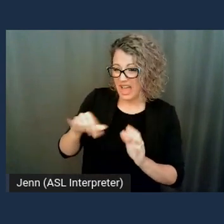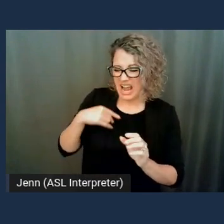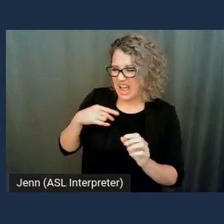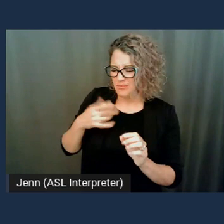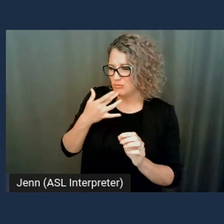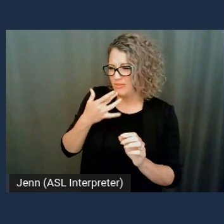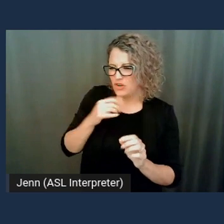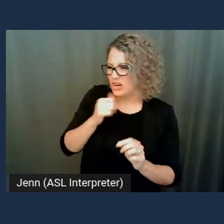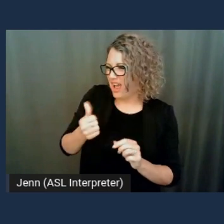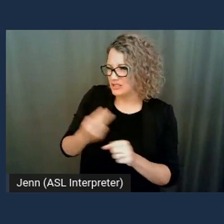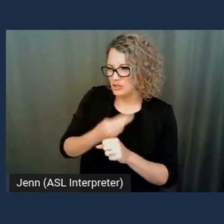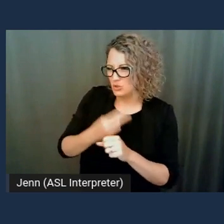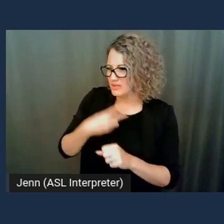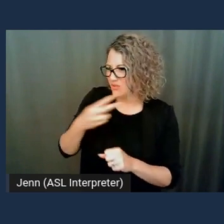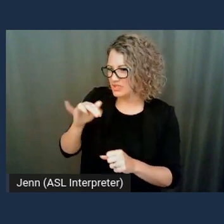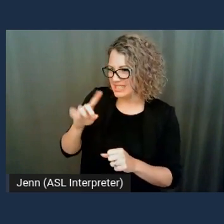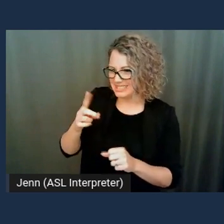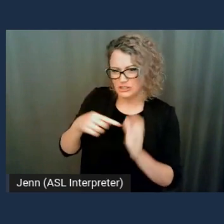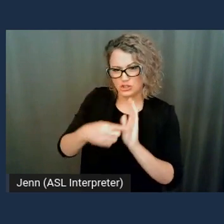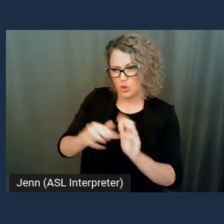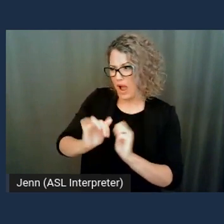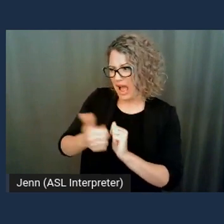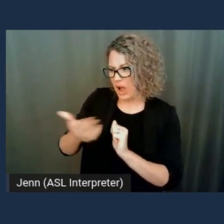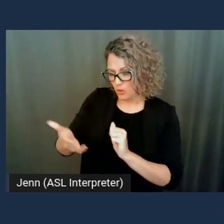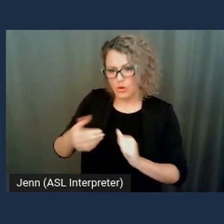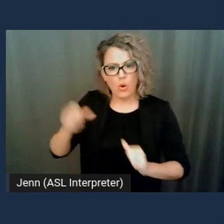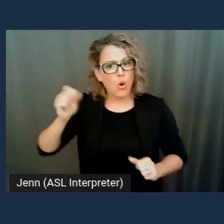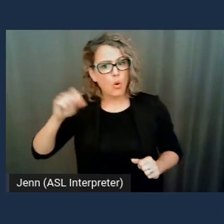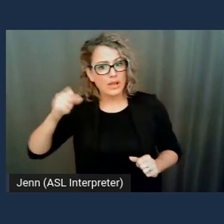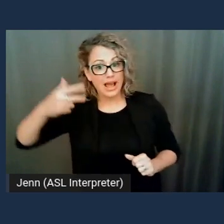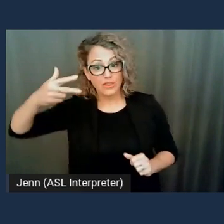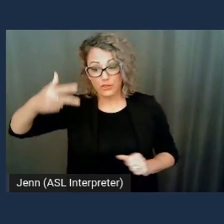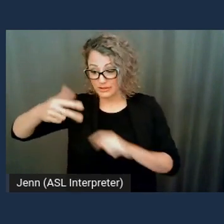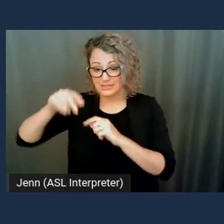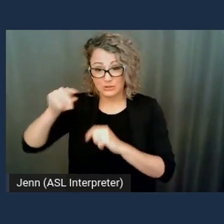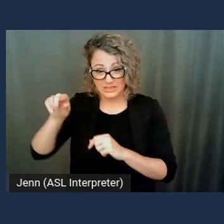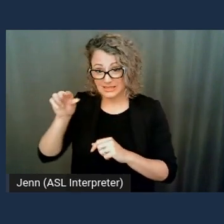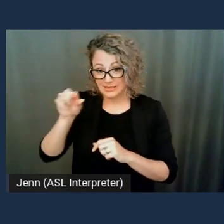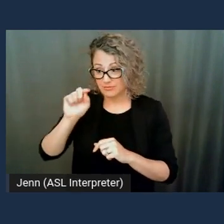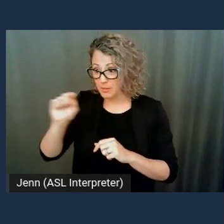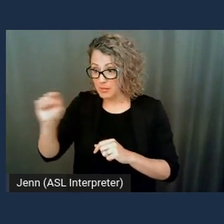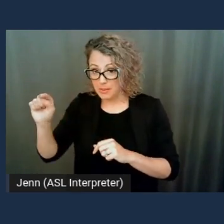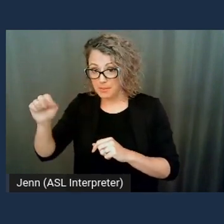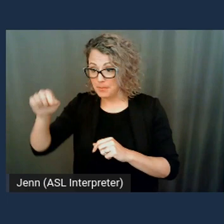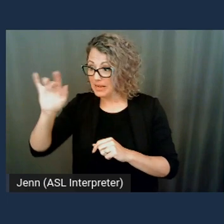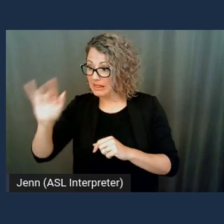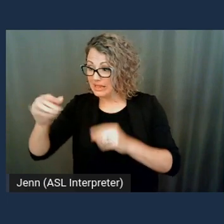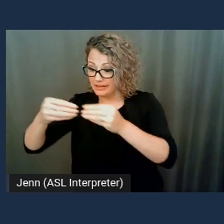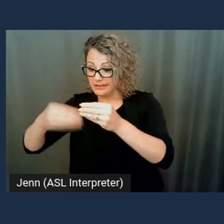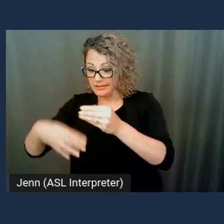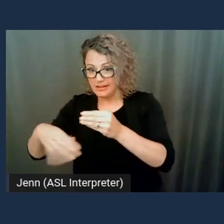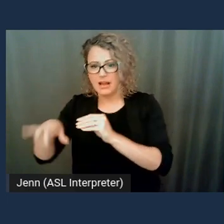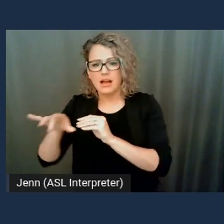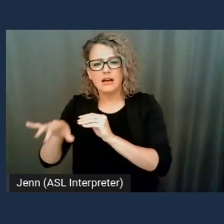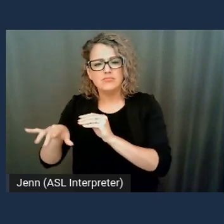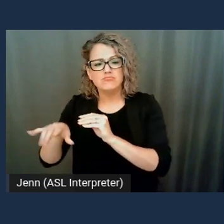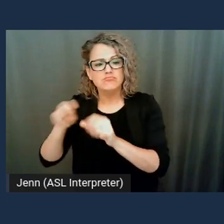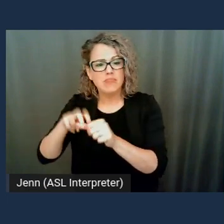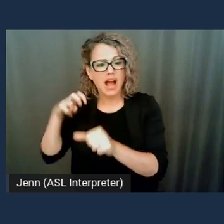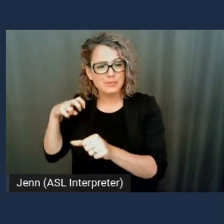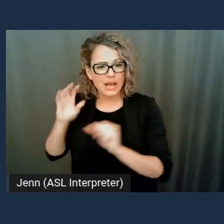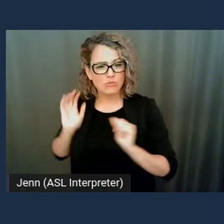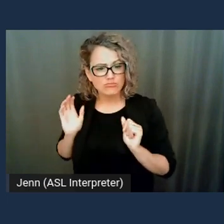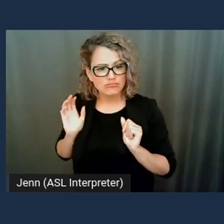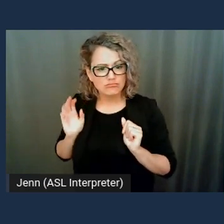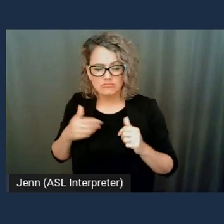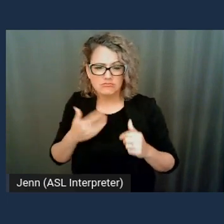sure. You select these three dots and then click on opt out, and you would be opted out, as you can see